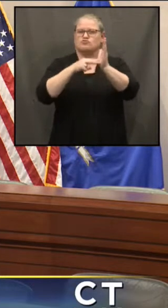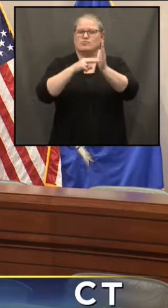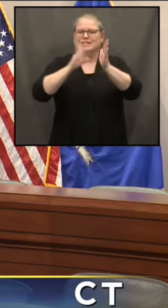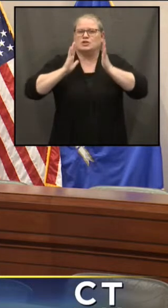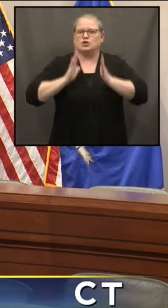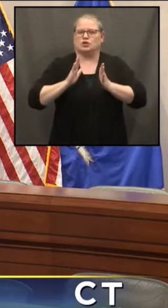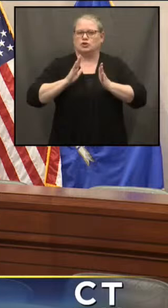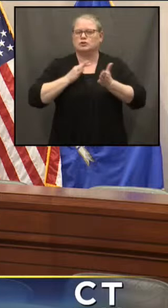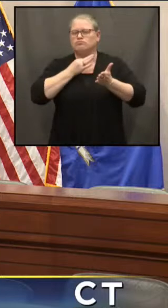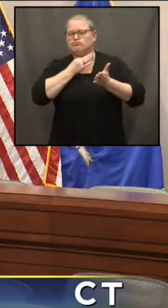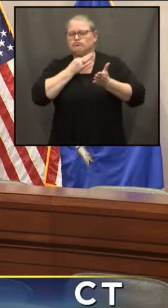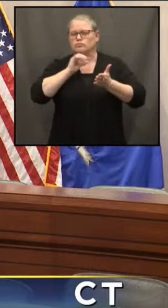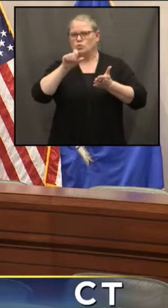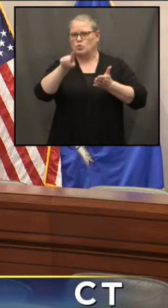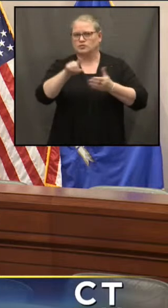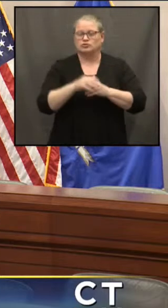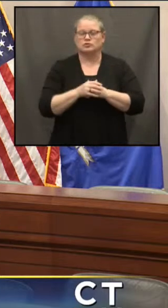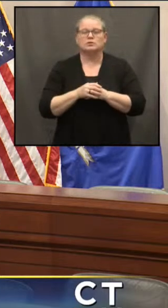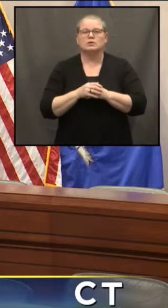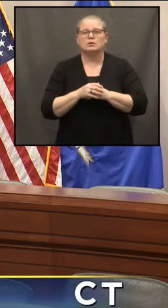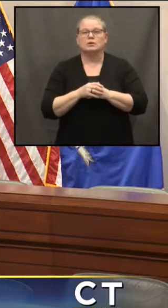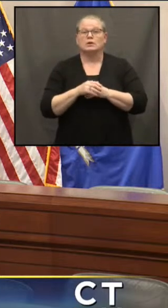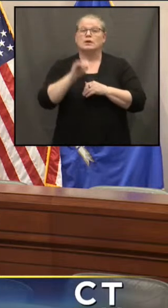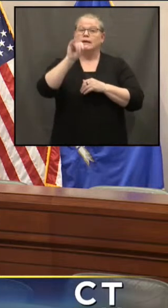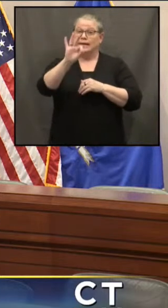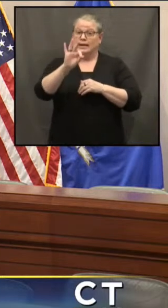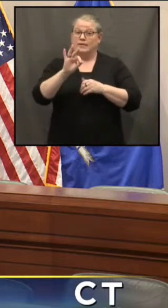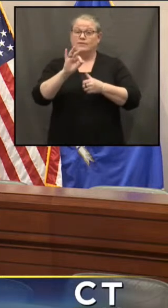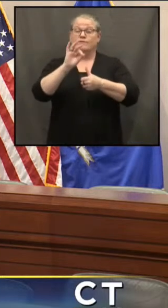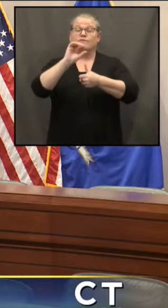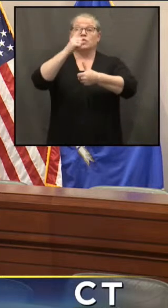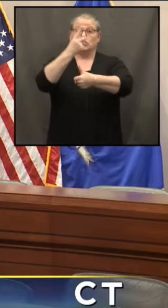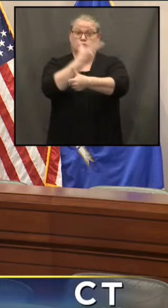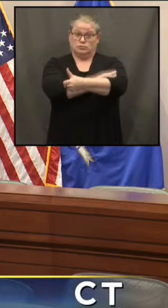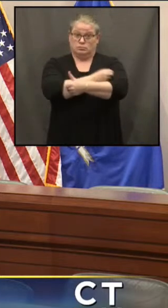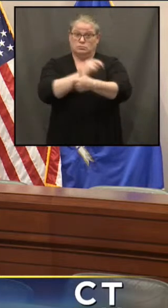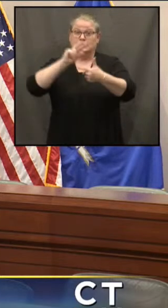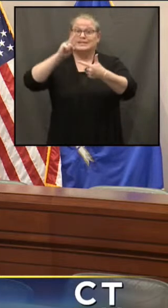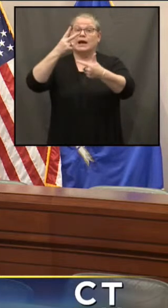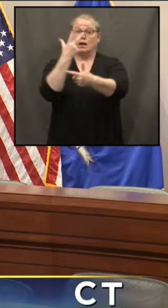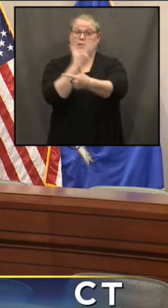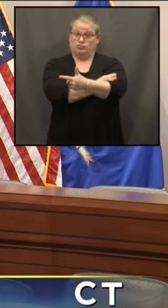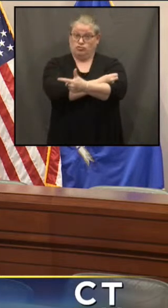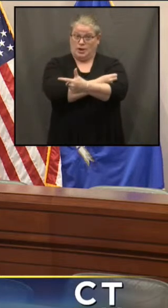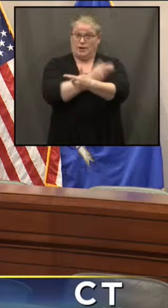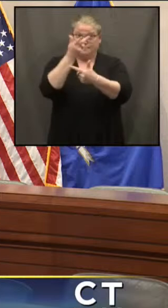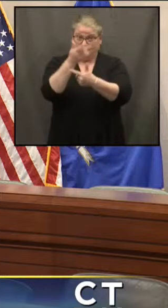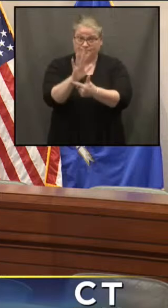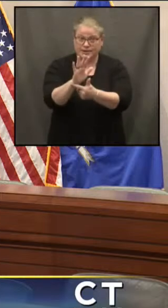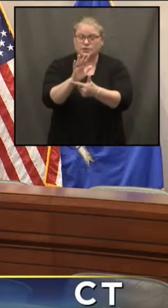vaccinated if you have not had a booster shot? You've completed your vaccine series, but you haven't had a booster.